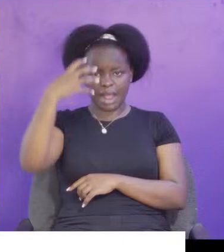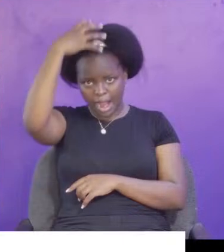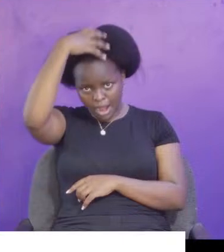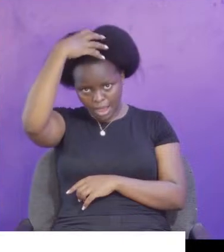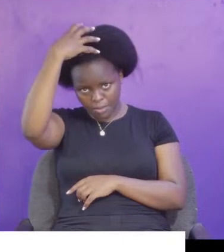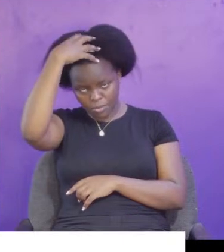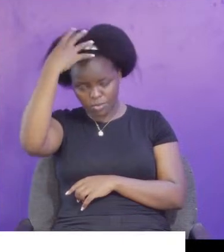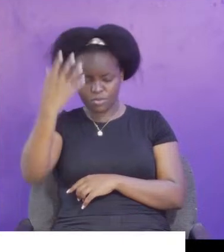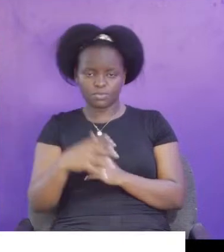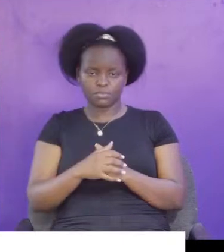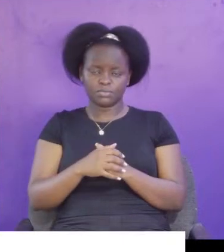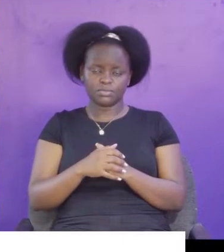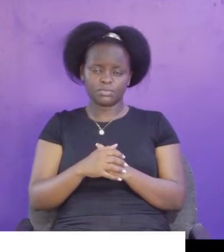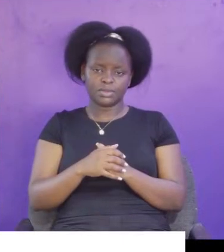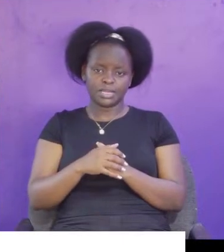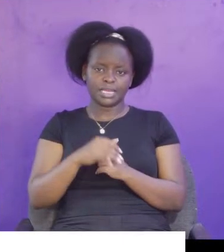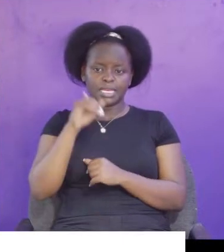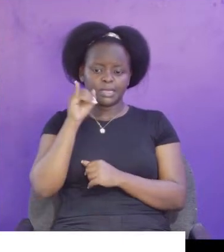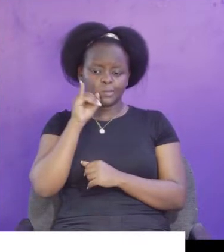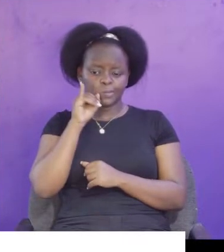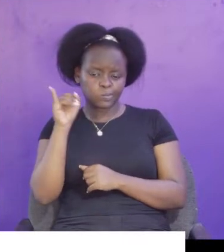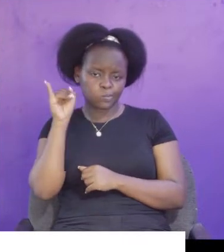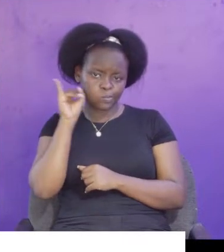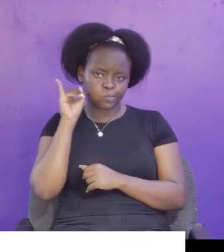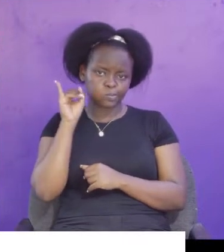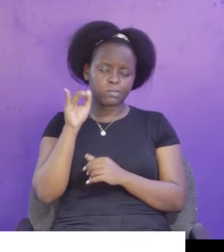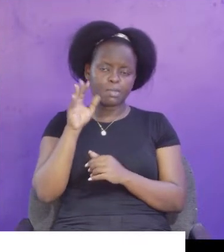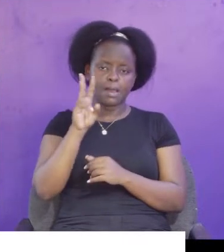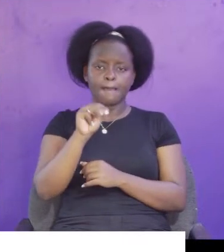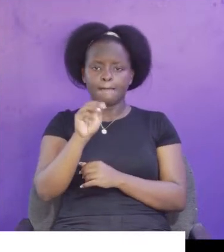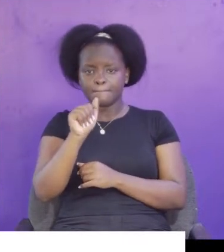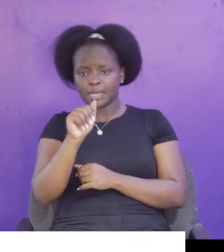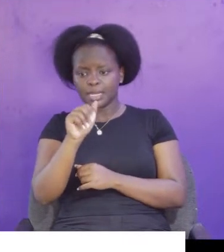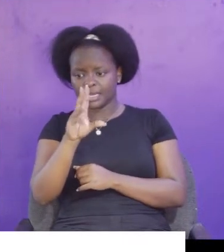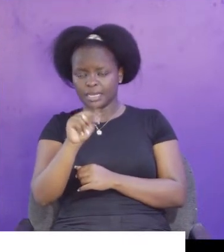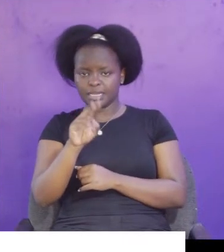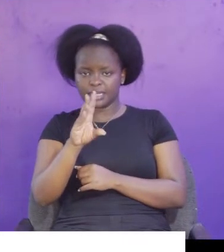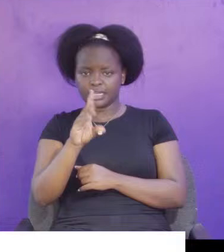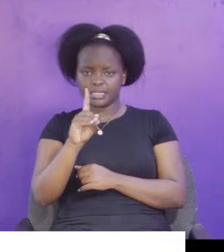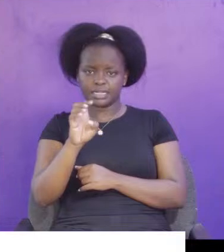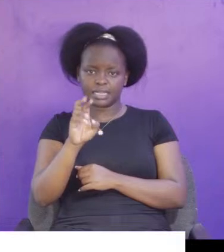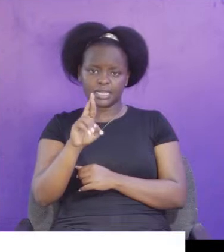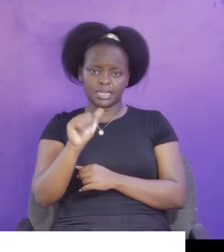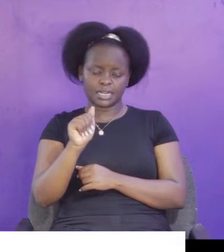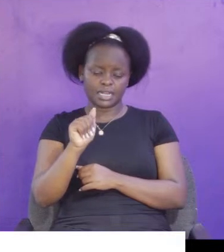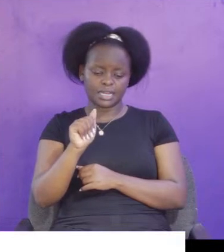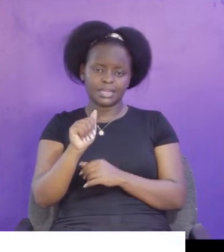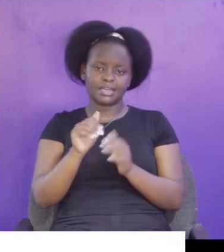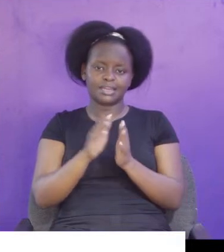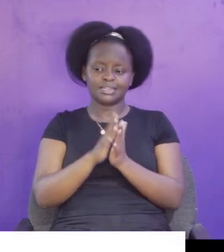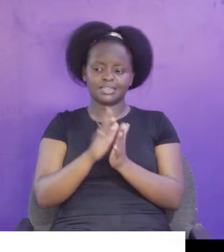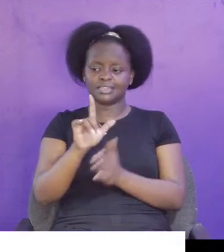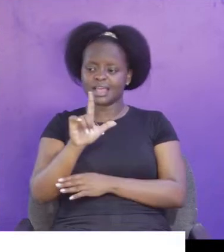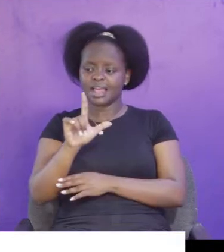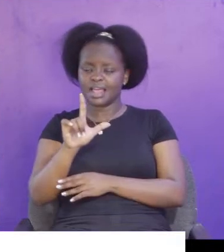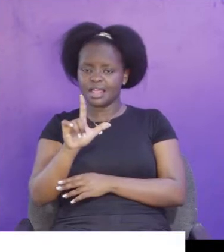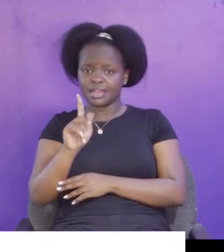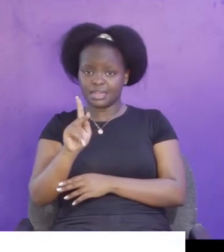from Isiolo, Mandera, to the shores of Lake Victoria. Asanteni